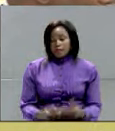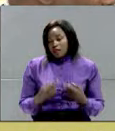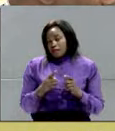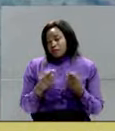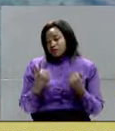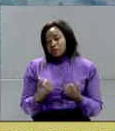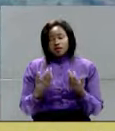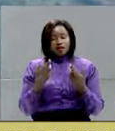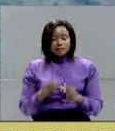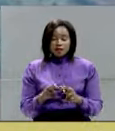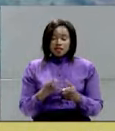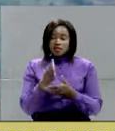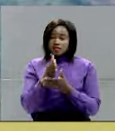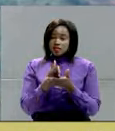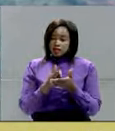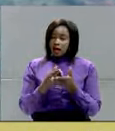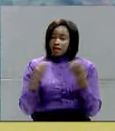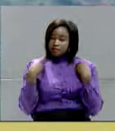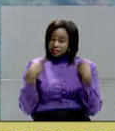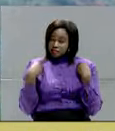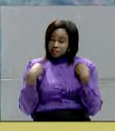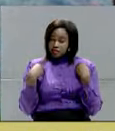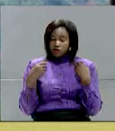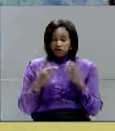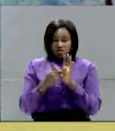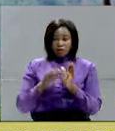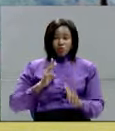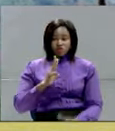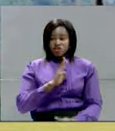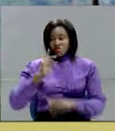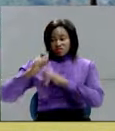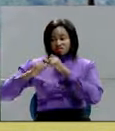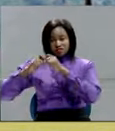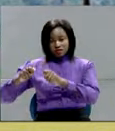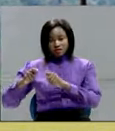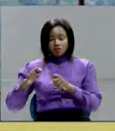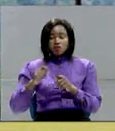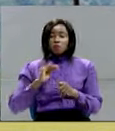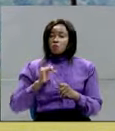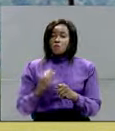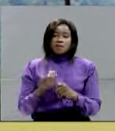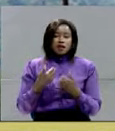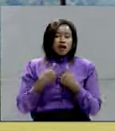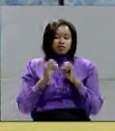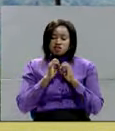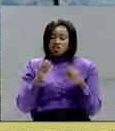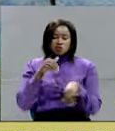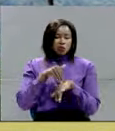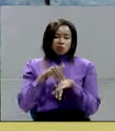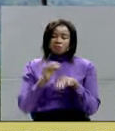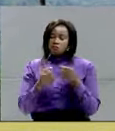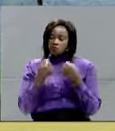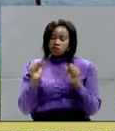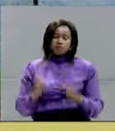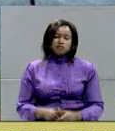Unfortunately, in such practices as widow inheritance, women often have little or no say, although